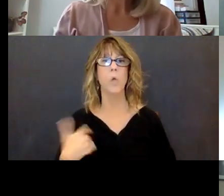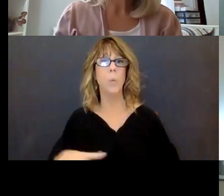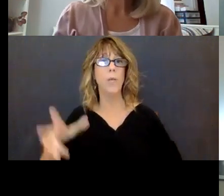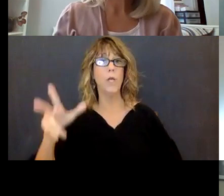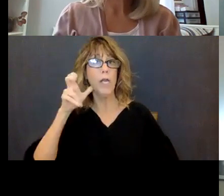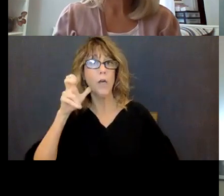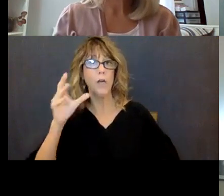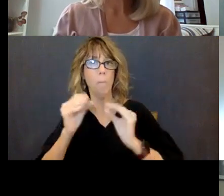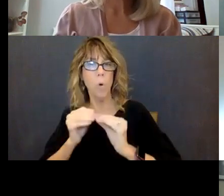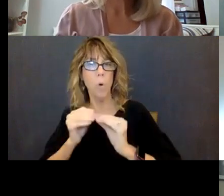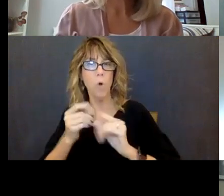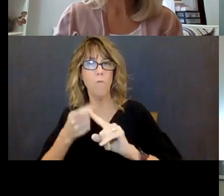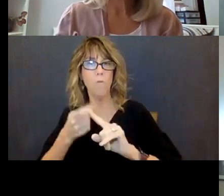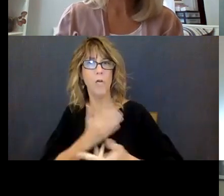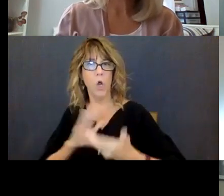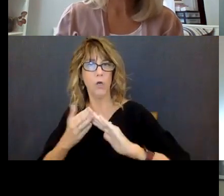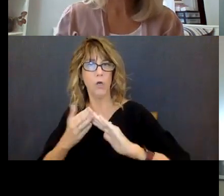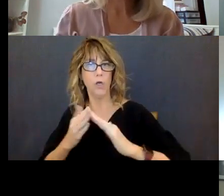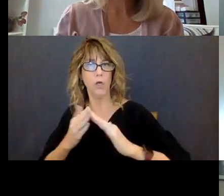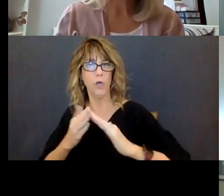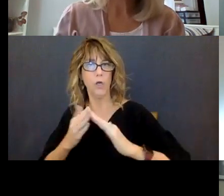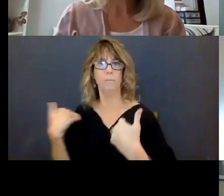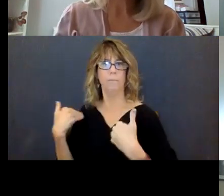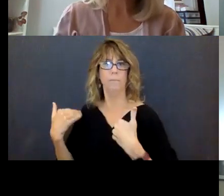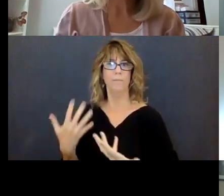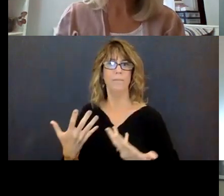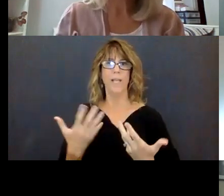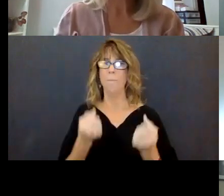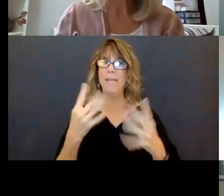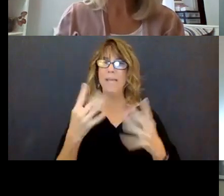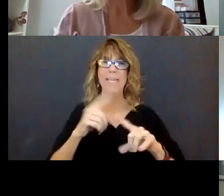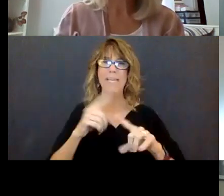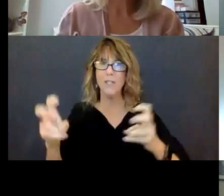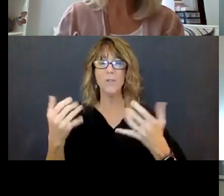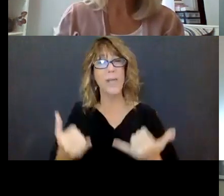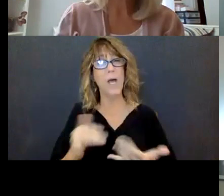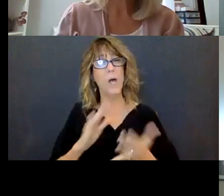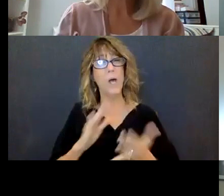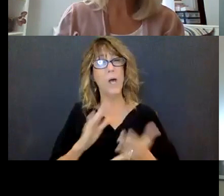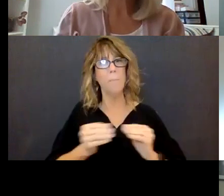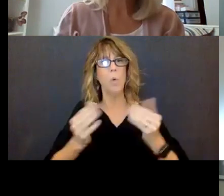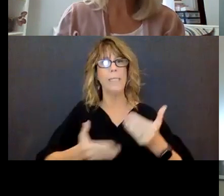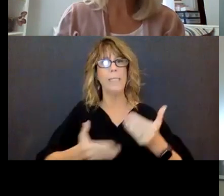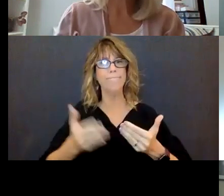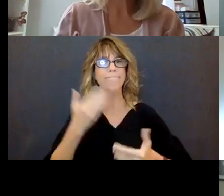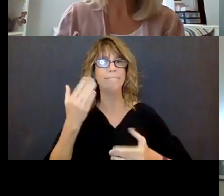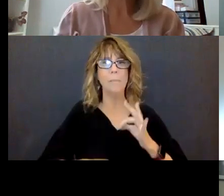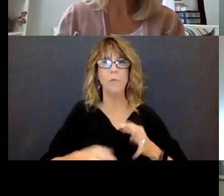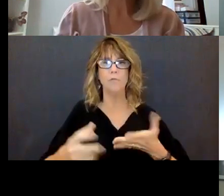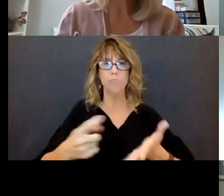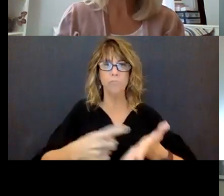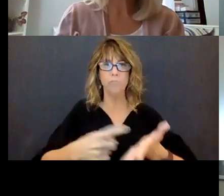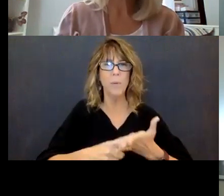people in our community, in particular, longstanding issues. It just made it easier to talk about it. It made it more public. So we worked very